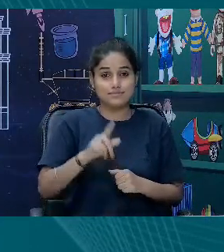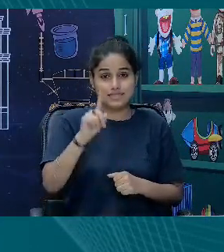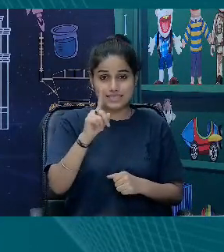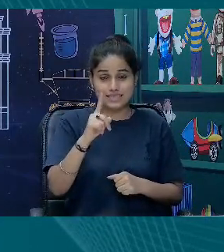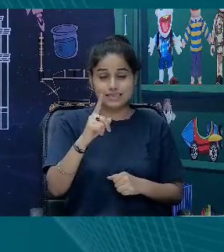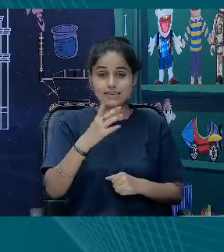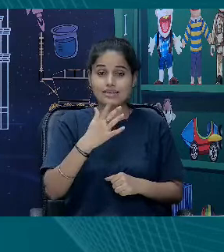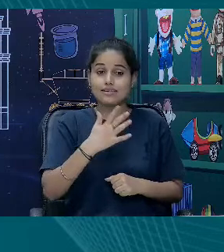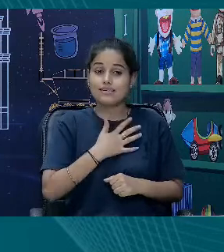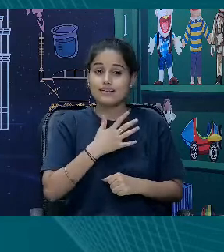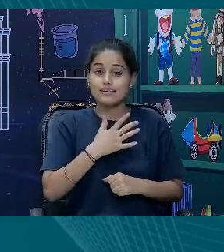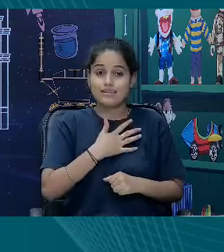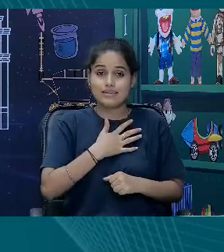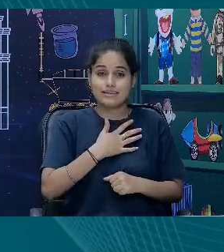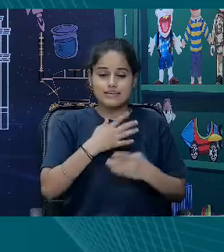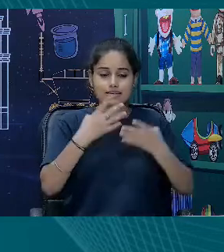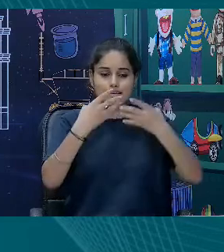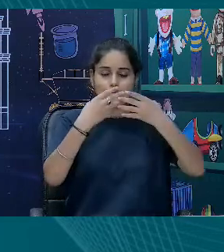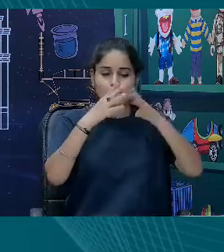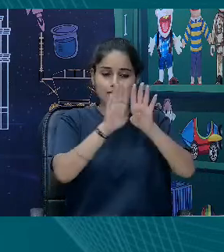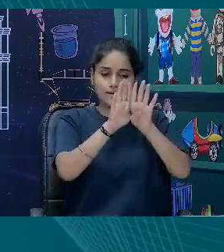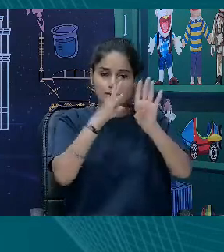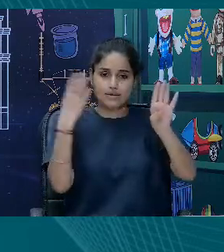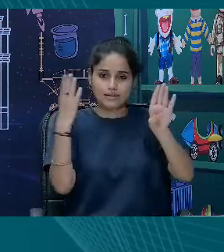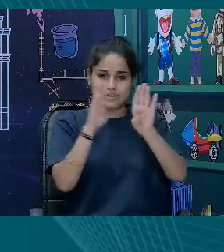green door.